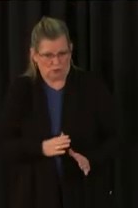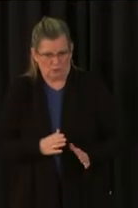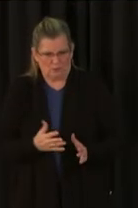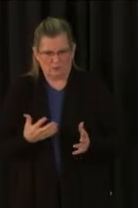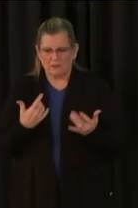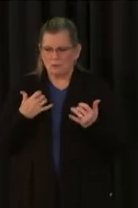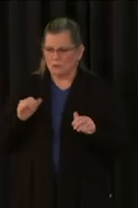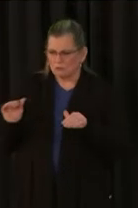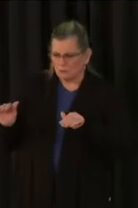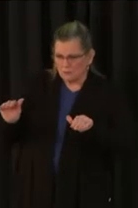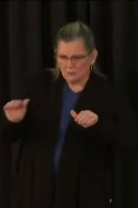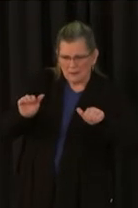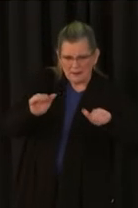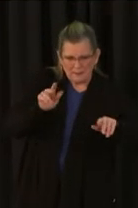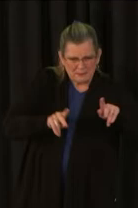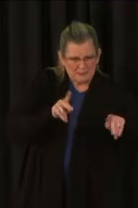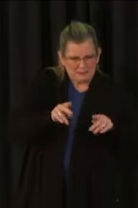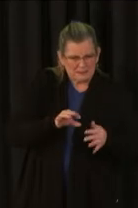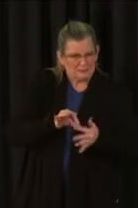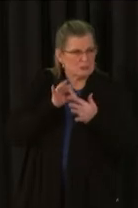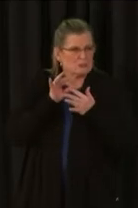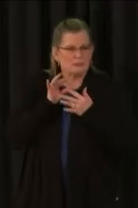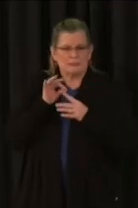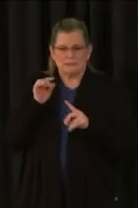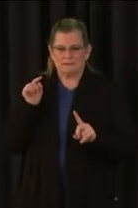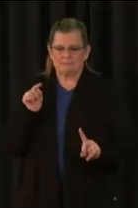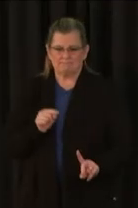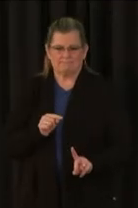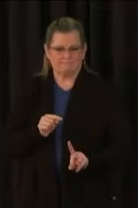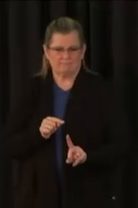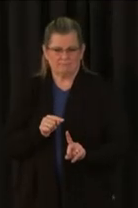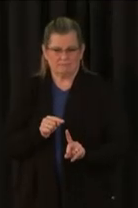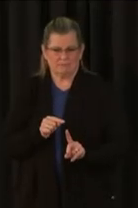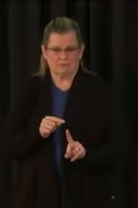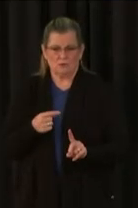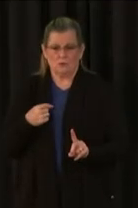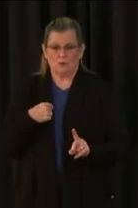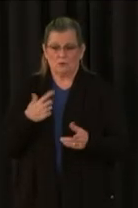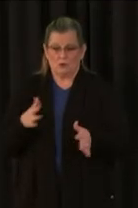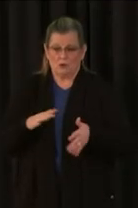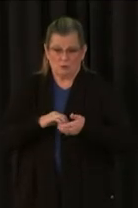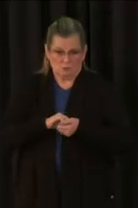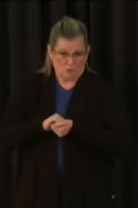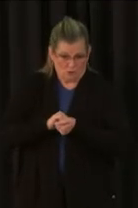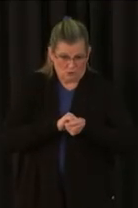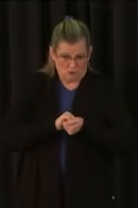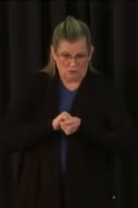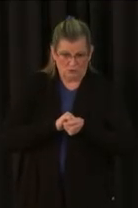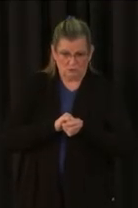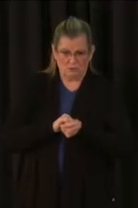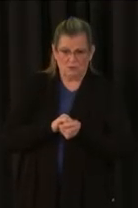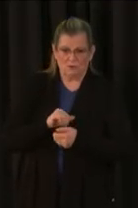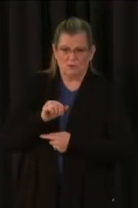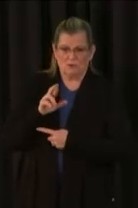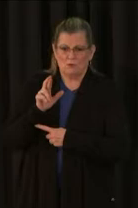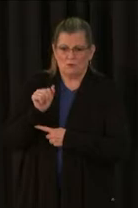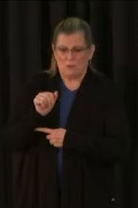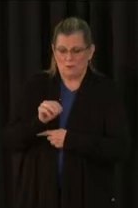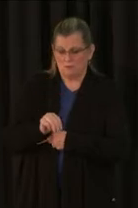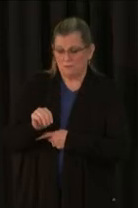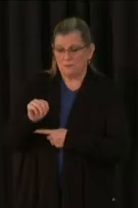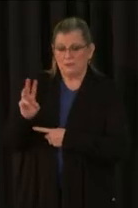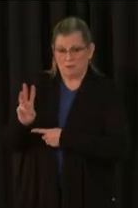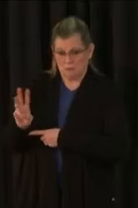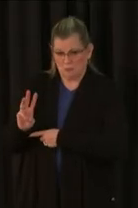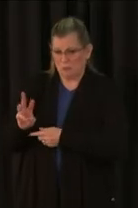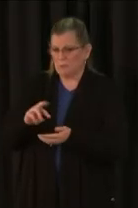remind folks, especially our workers, that Hook Hall has partnered with RAMW, the Restaurant Association of